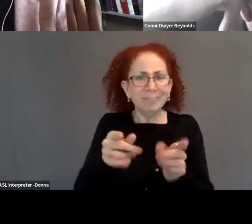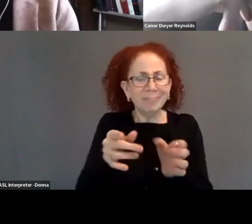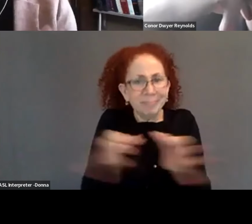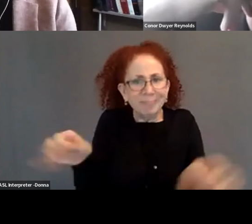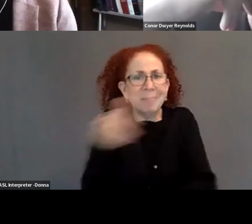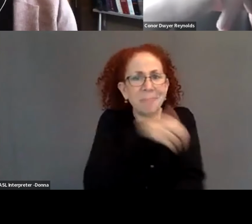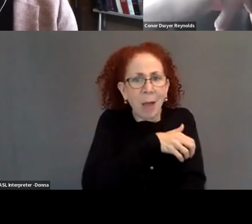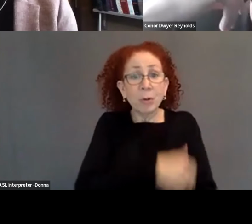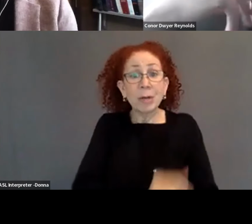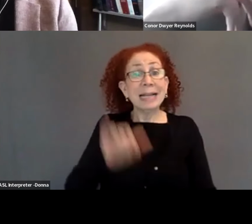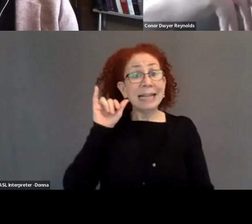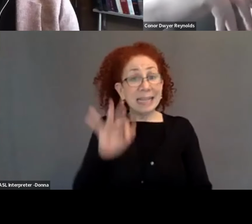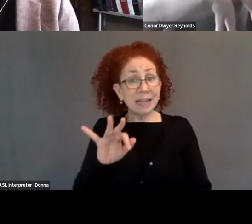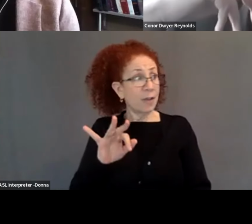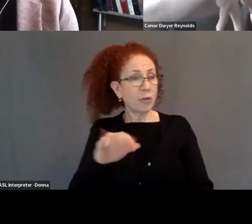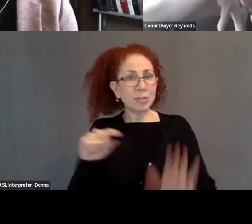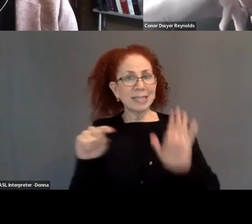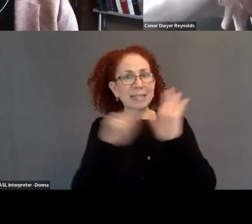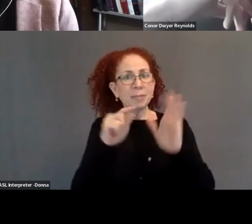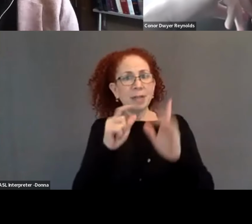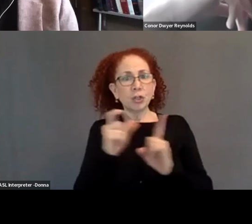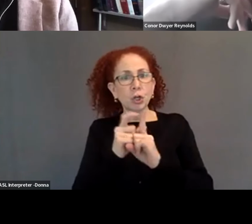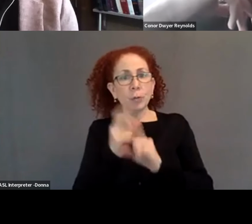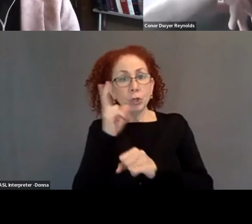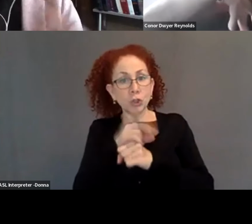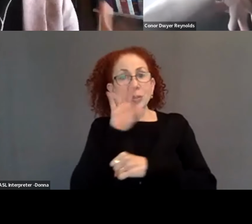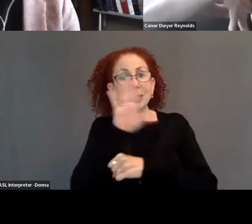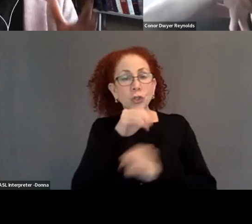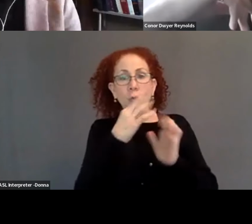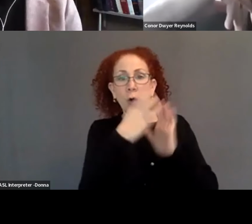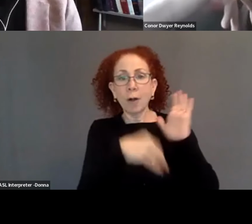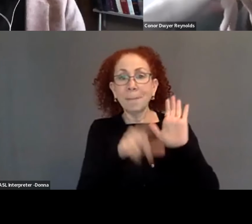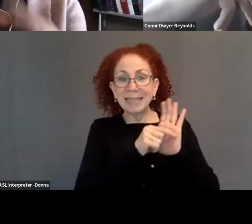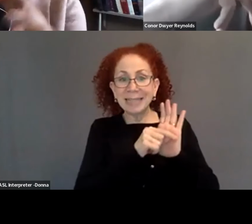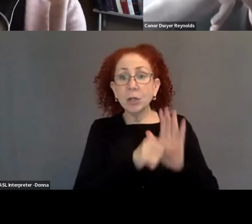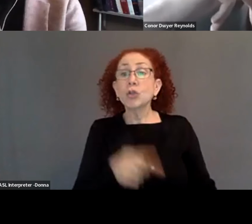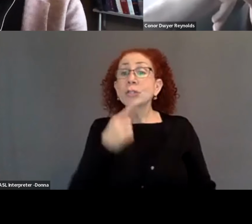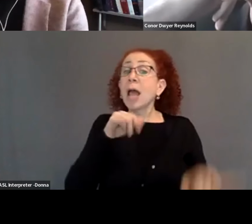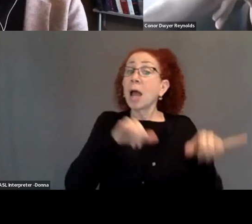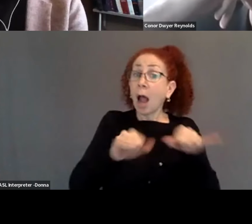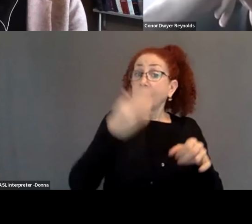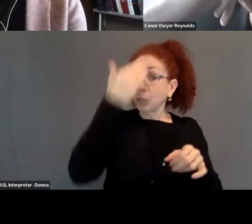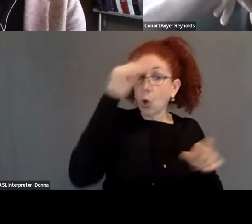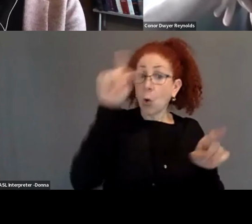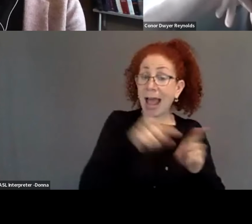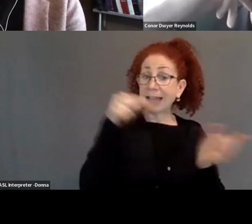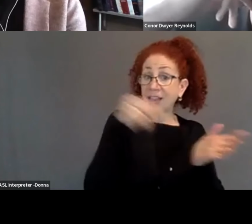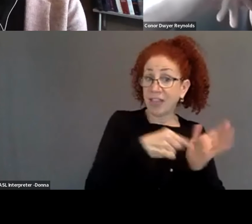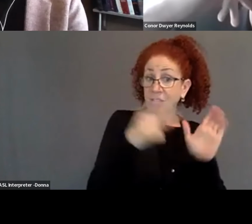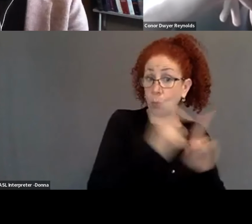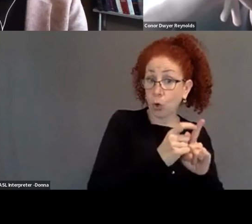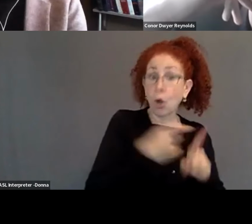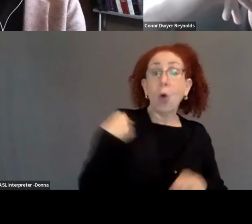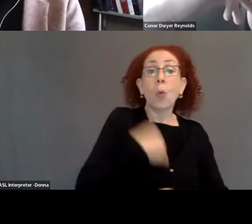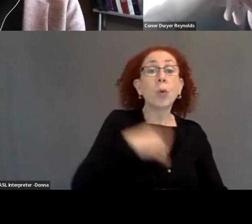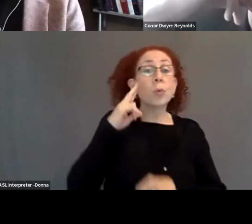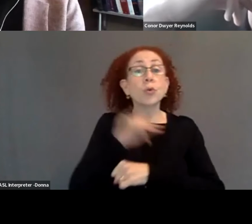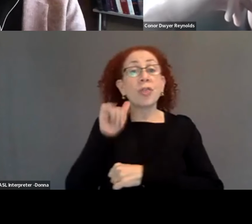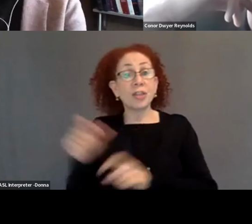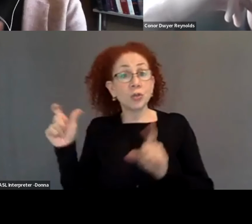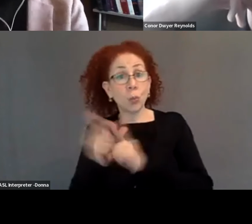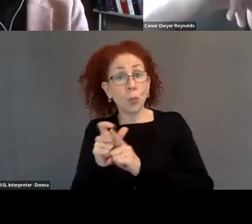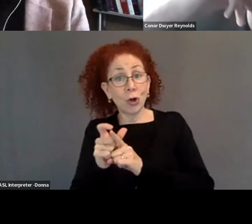there's a stigmatizing term that's being used in your pleadings, you can say, well, it's commonly known as this, we're going to use this term. And then I usually